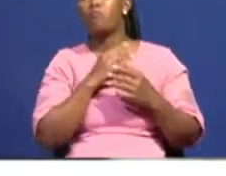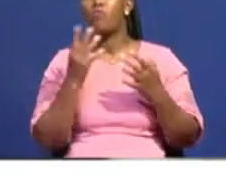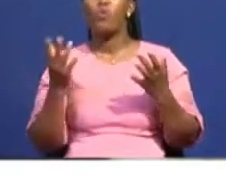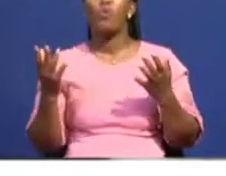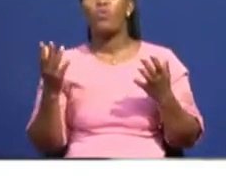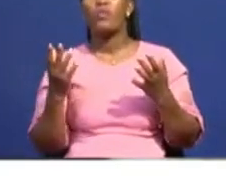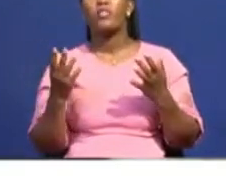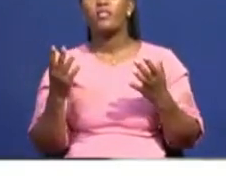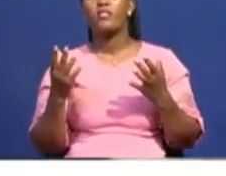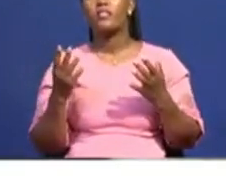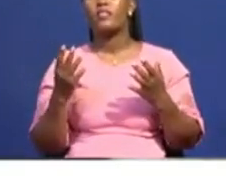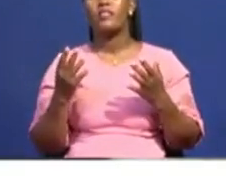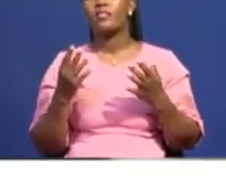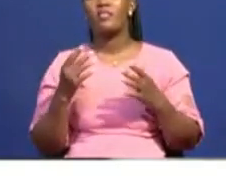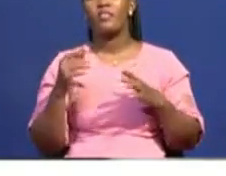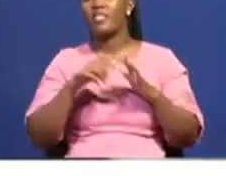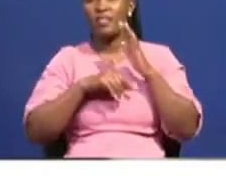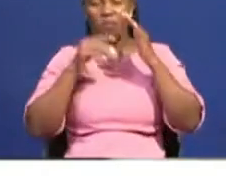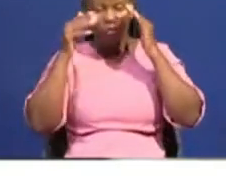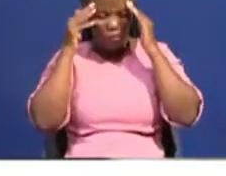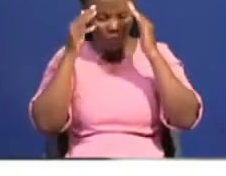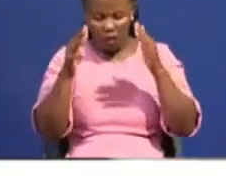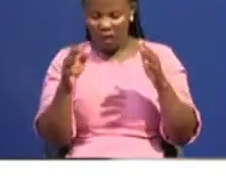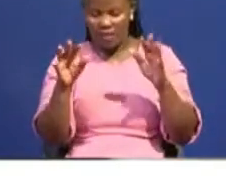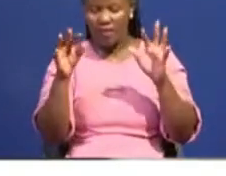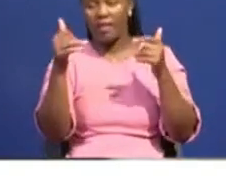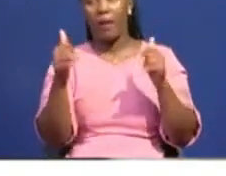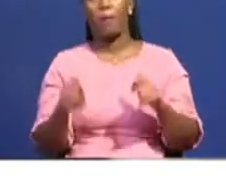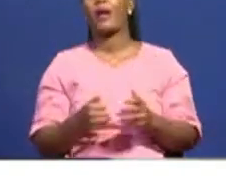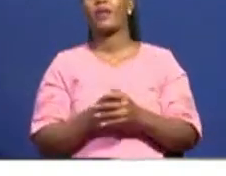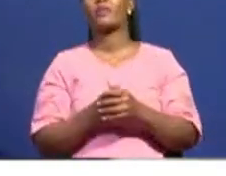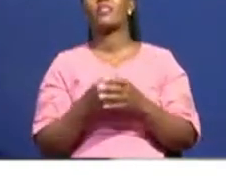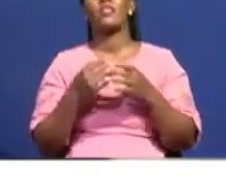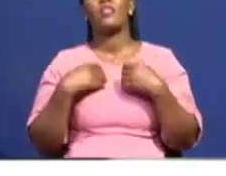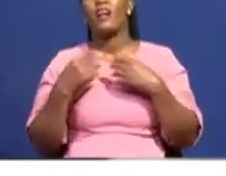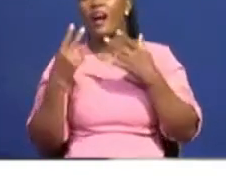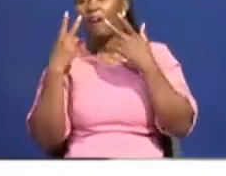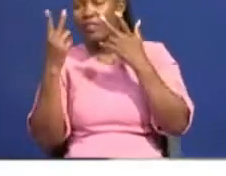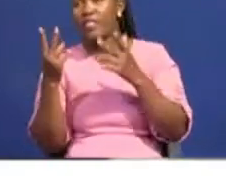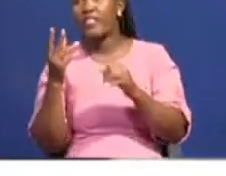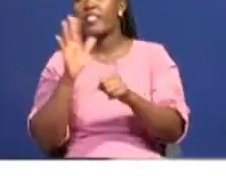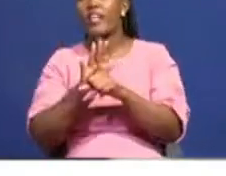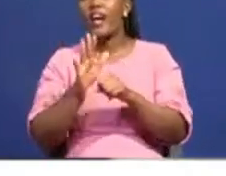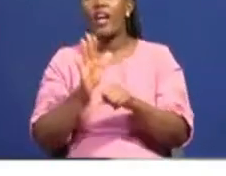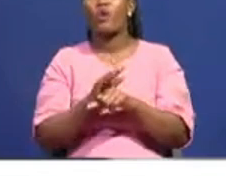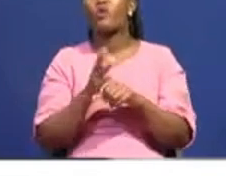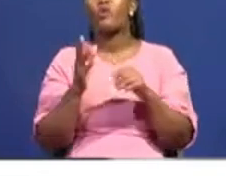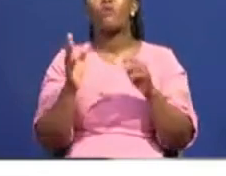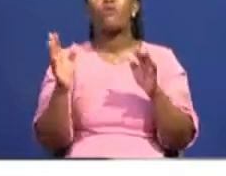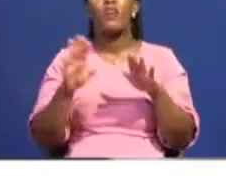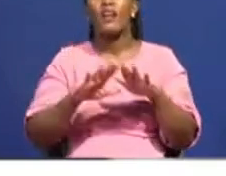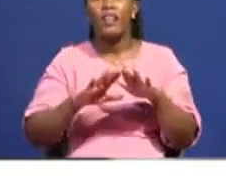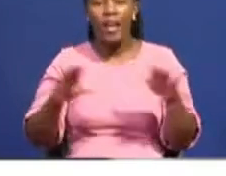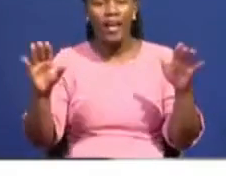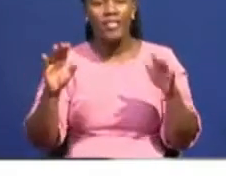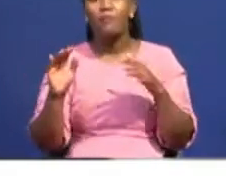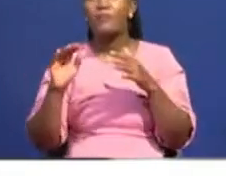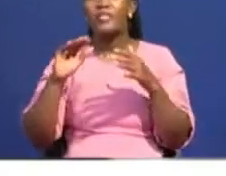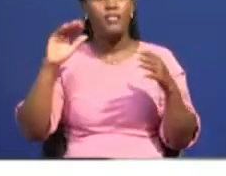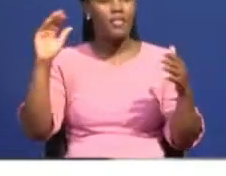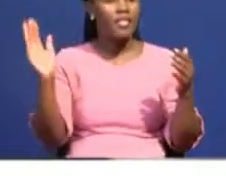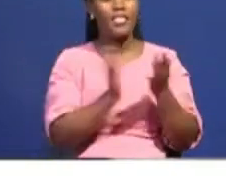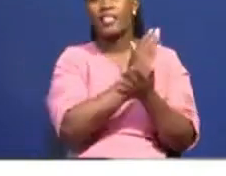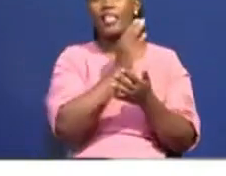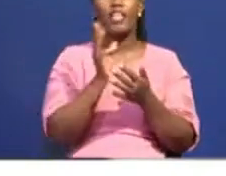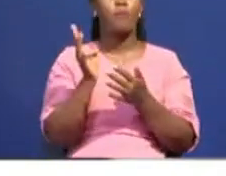it's not in us. We've seen our land get eroded, created by